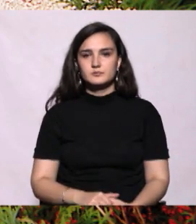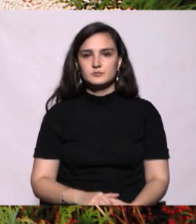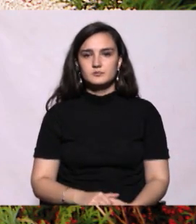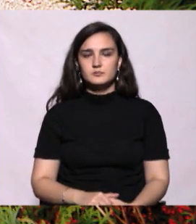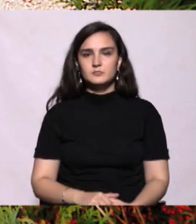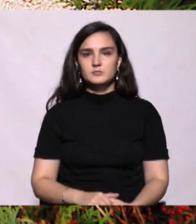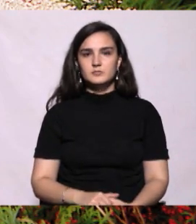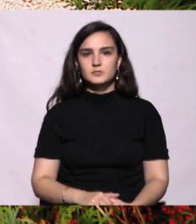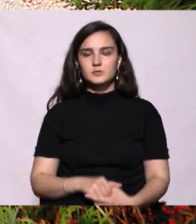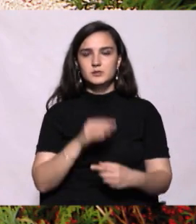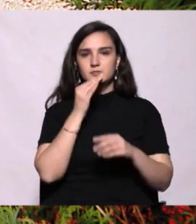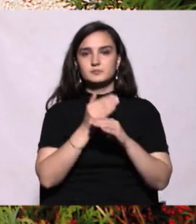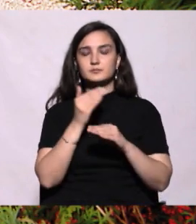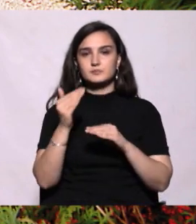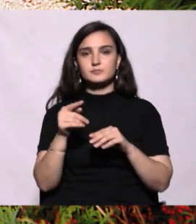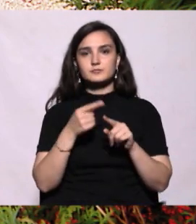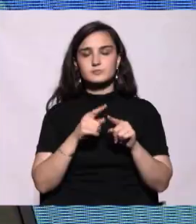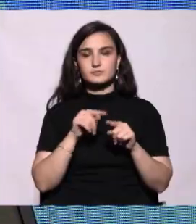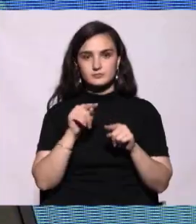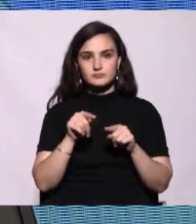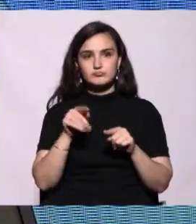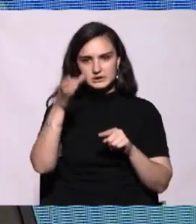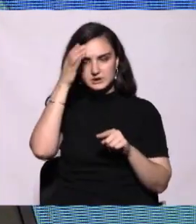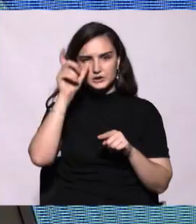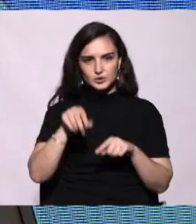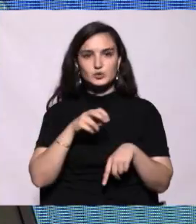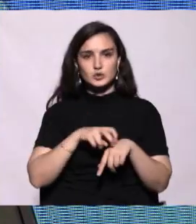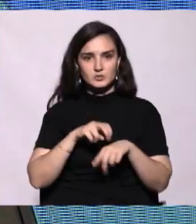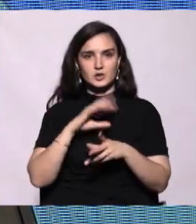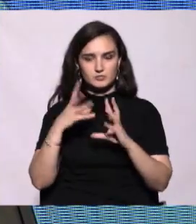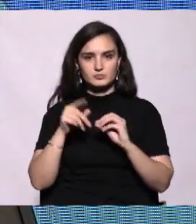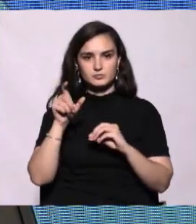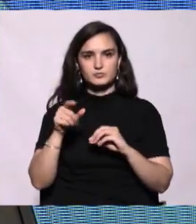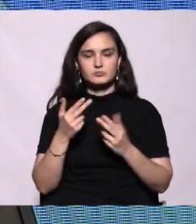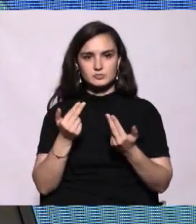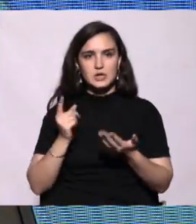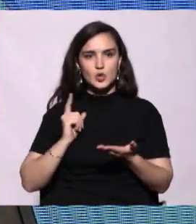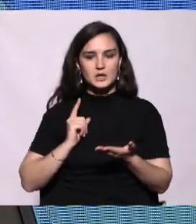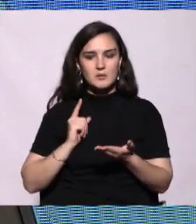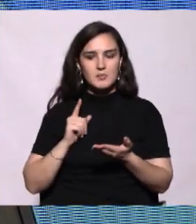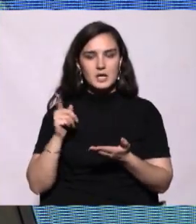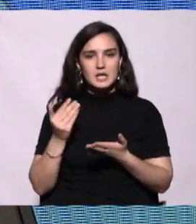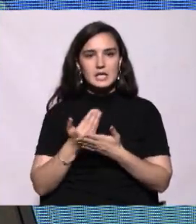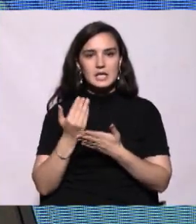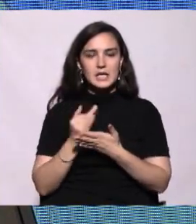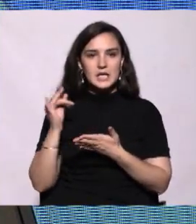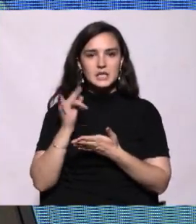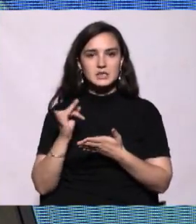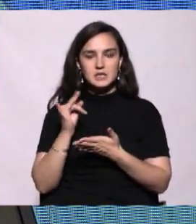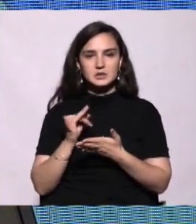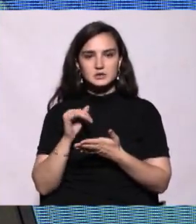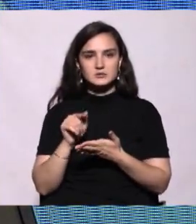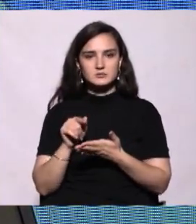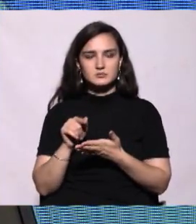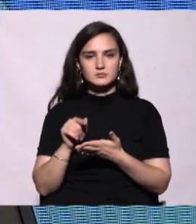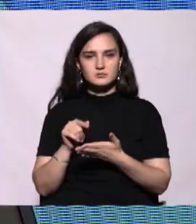the moor. However, although he's a man of science, he is a doctor after all, he accepts the legend, the superstition